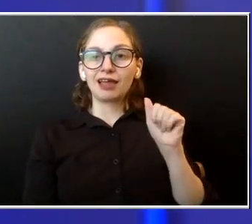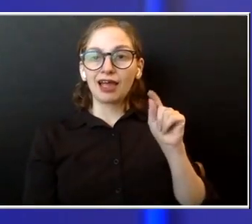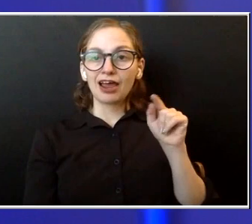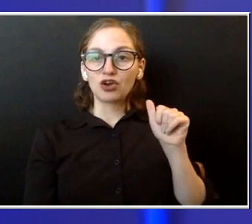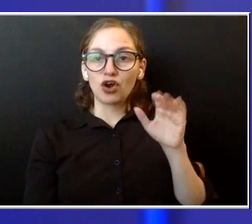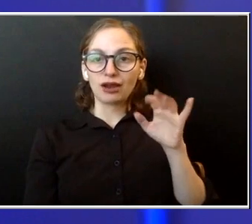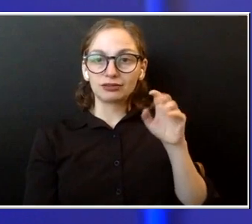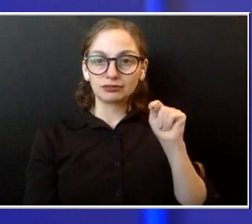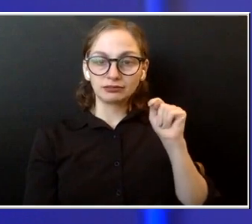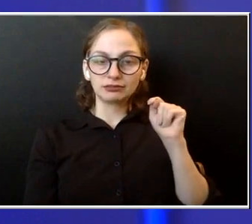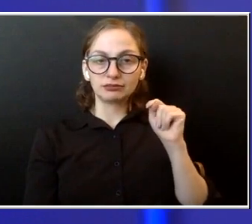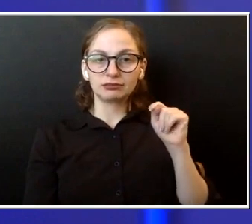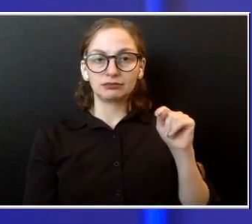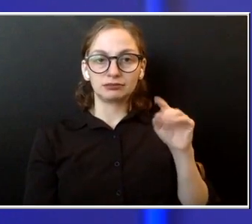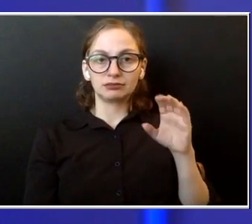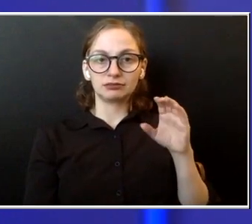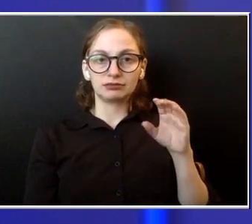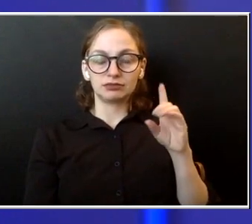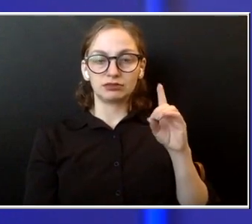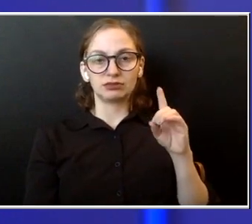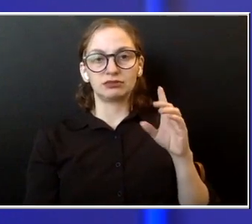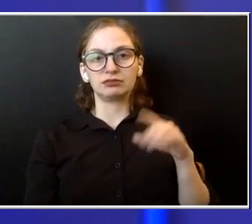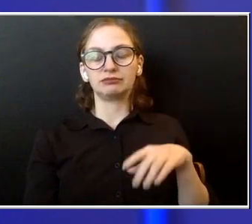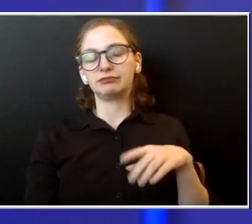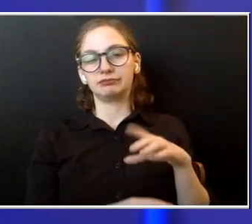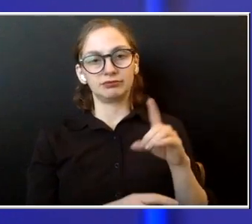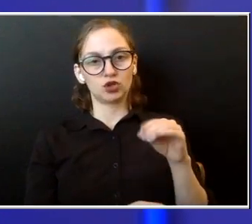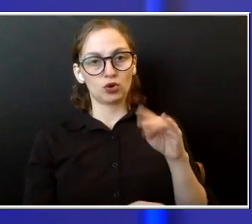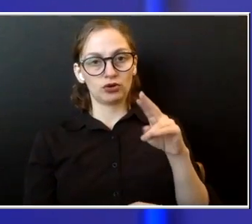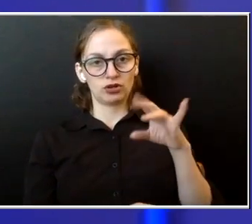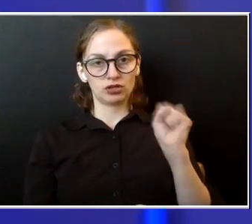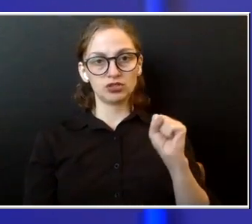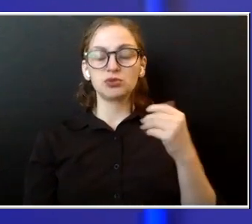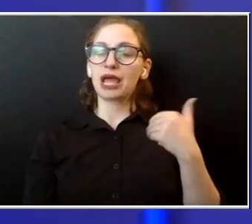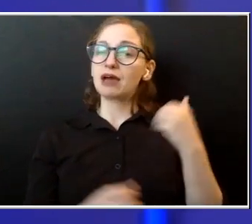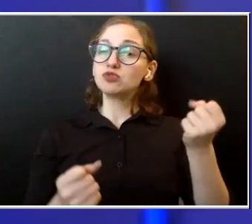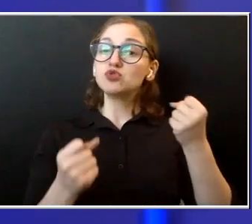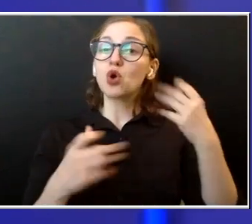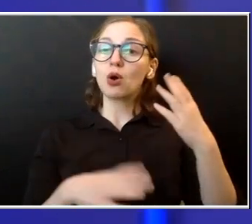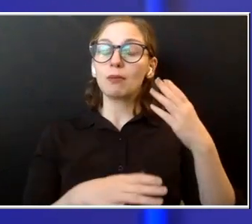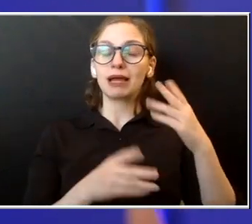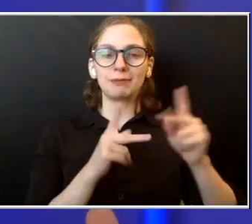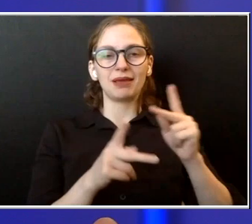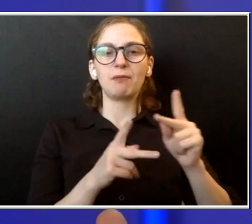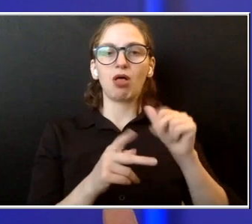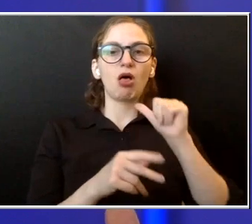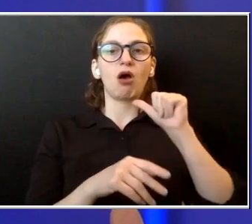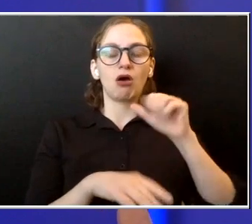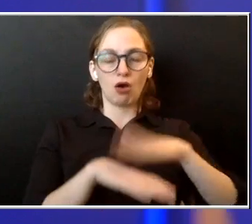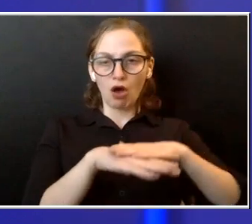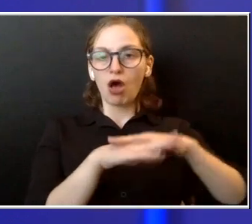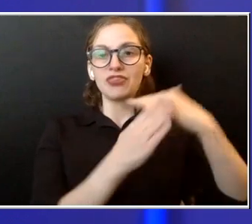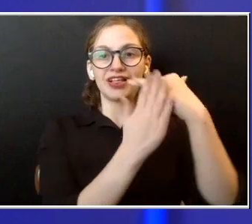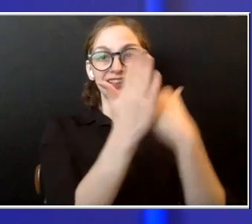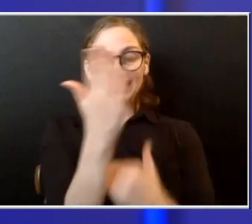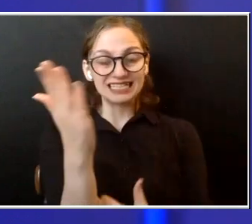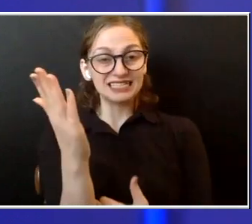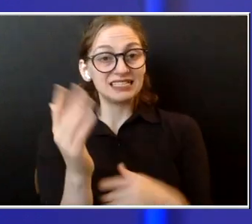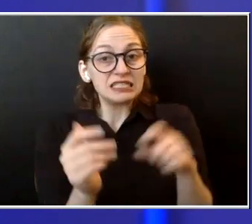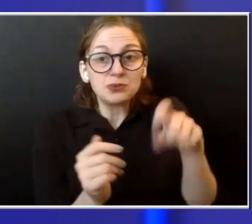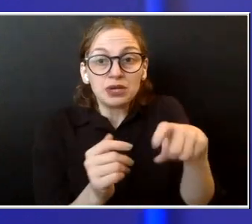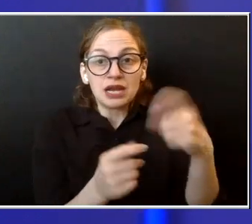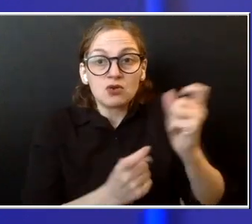on all the lists and only about 40,000 transplants, so there's a shortage. And so they tried to spread out how organs are donated, and they